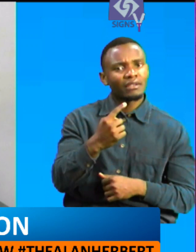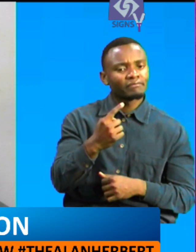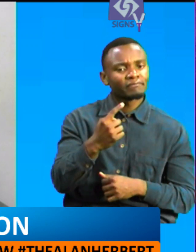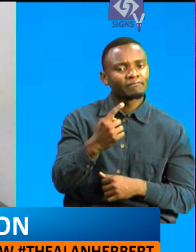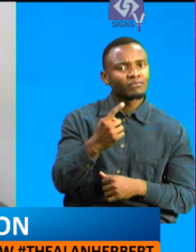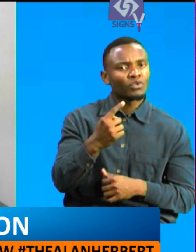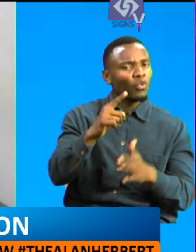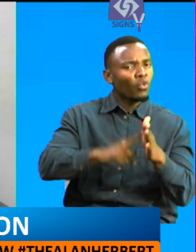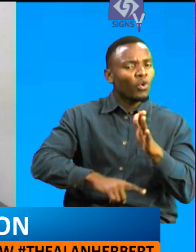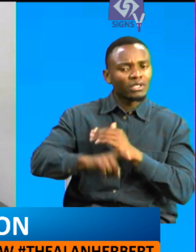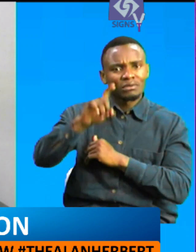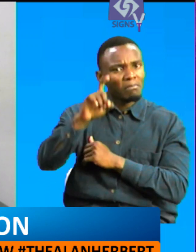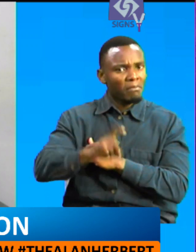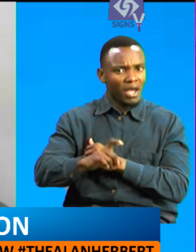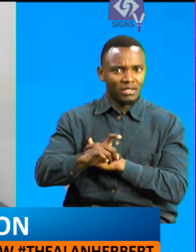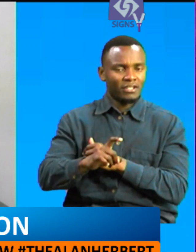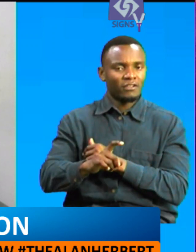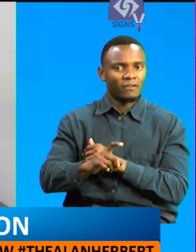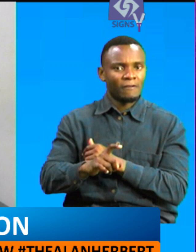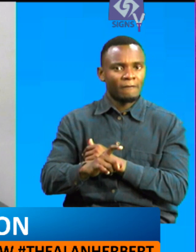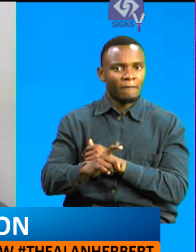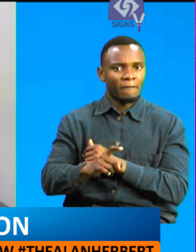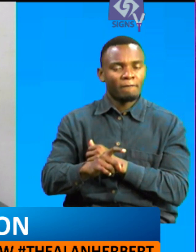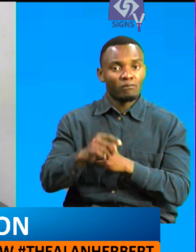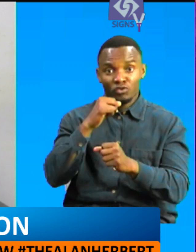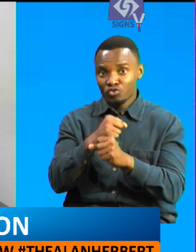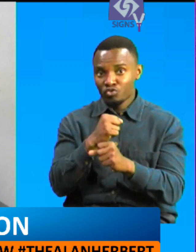be the must-dos in terms of